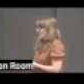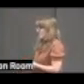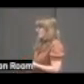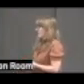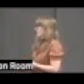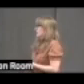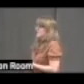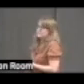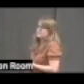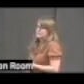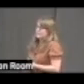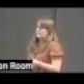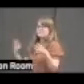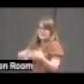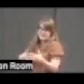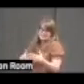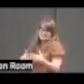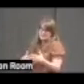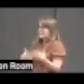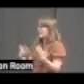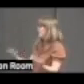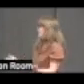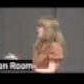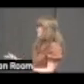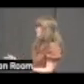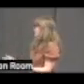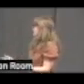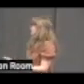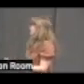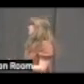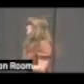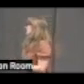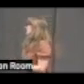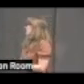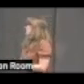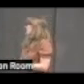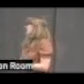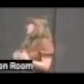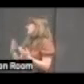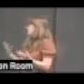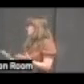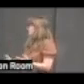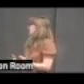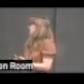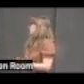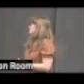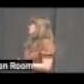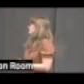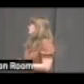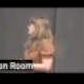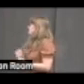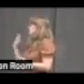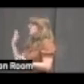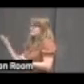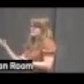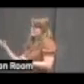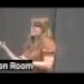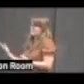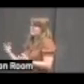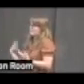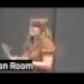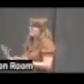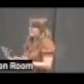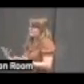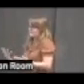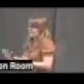we mated them, and then we recorded additional stuff like mountings, time until intermission. Intermission is just a